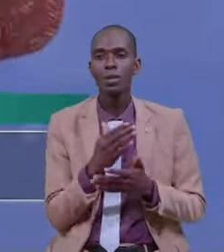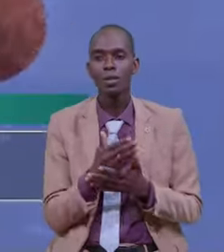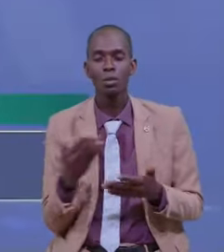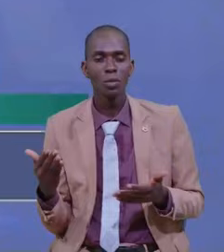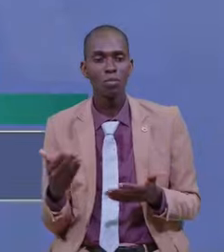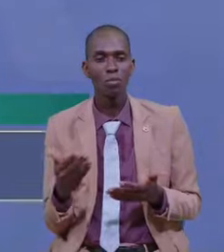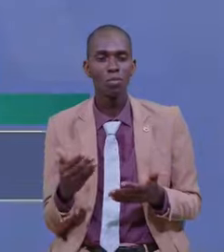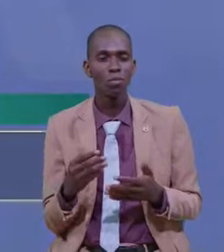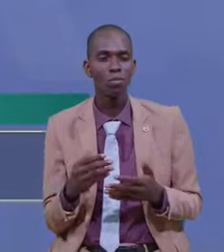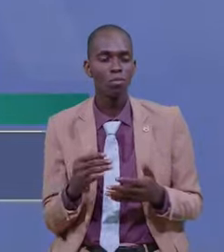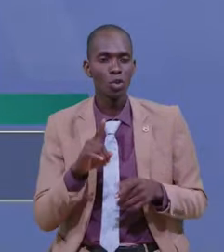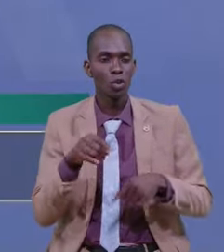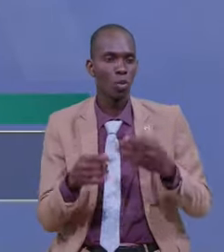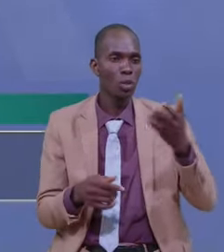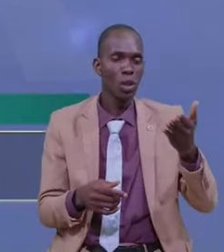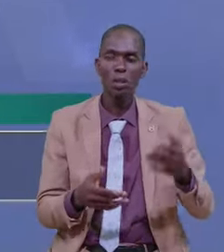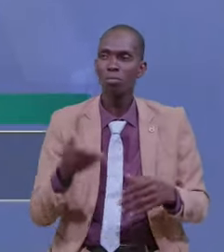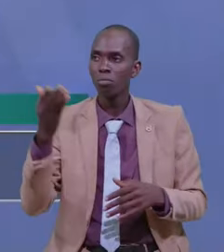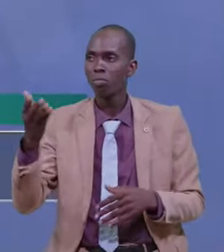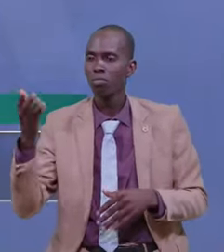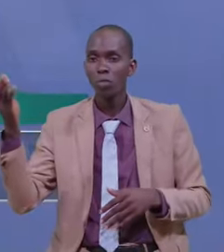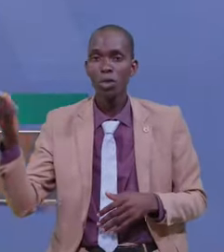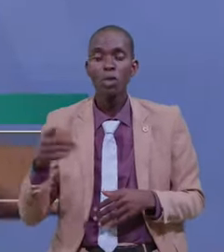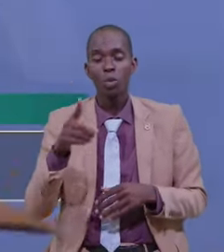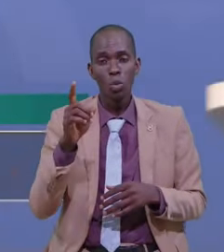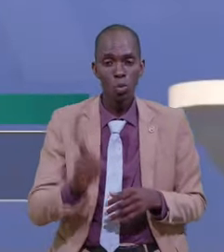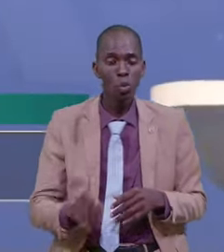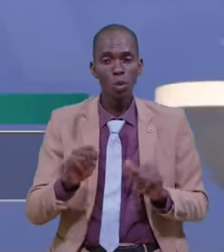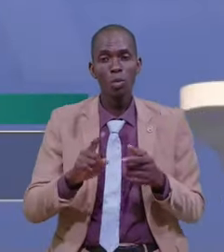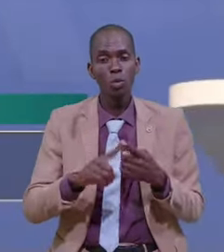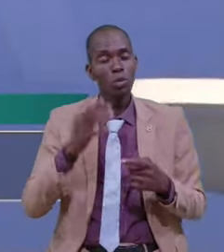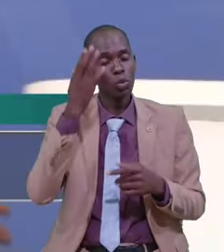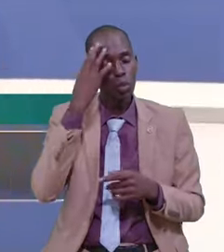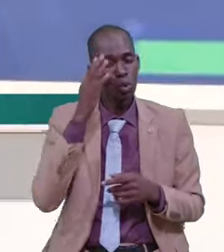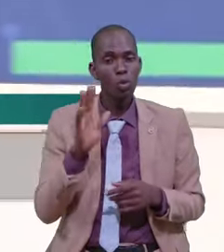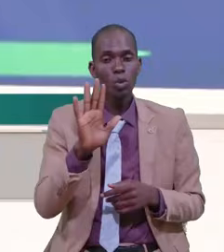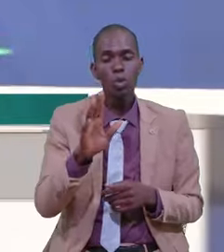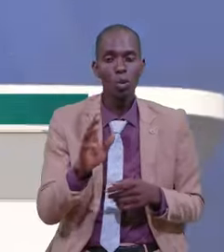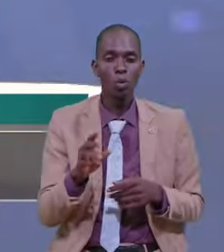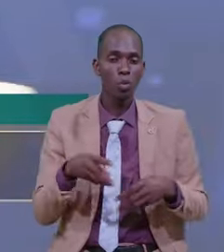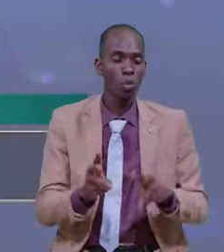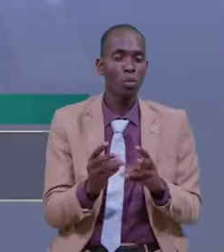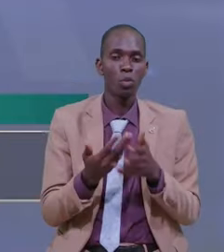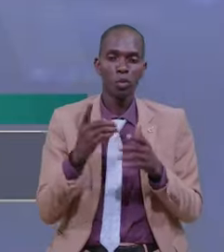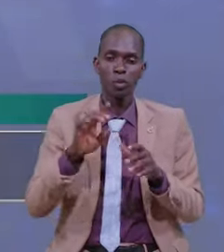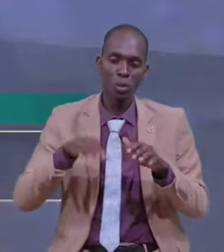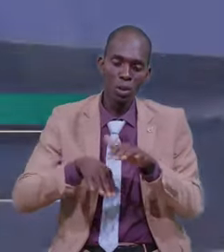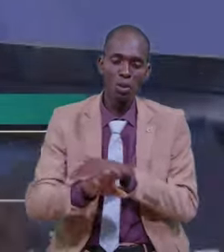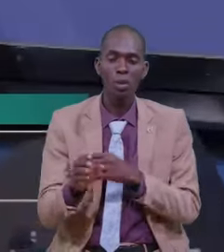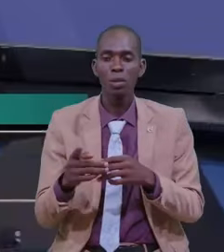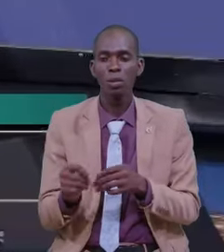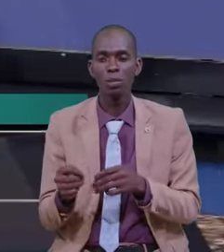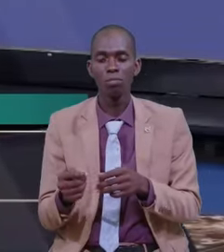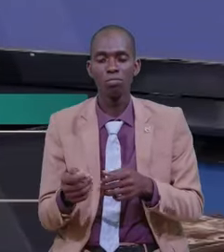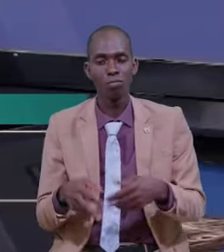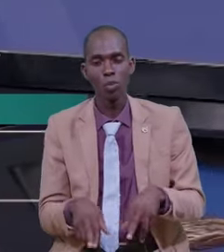going there, going there. You must determine your destination before you take the road. Somebody gets on the road and